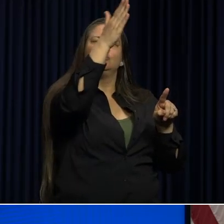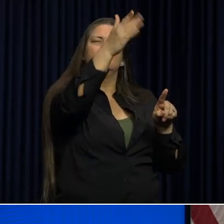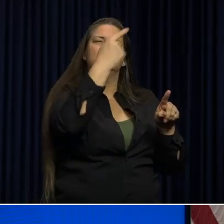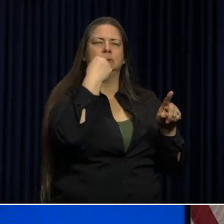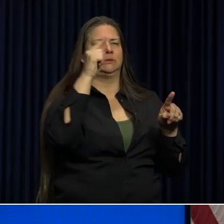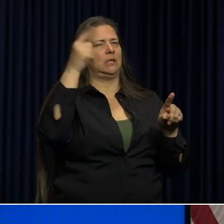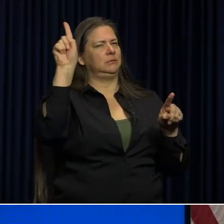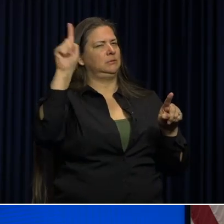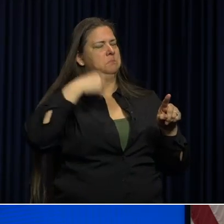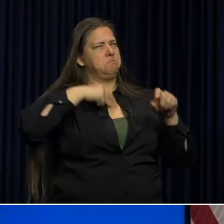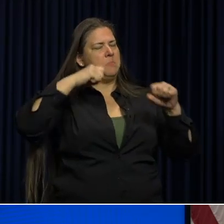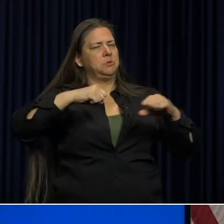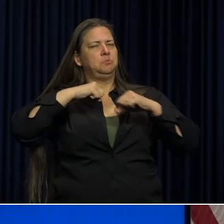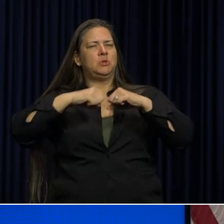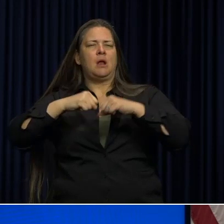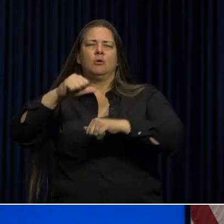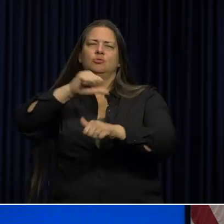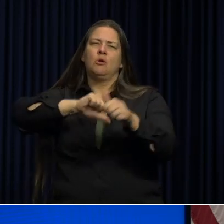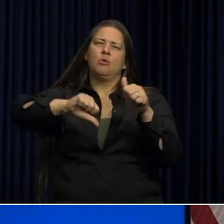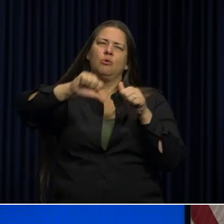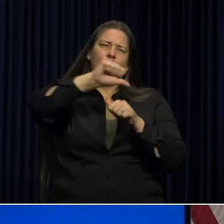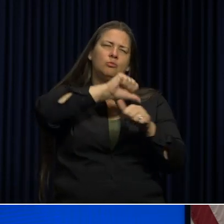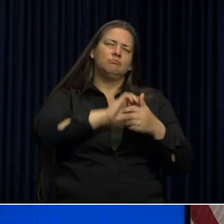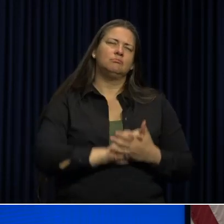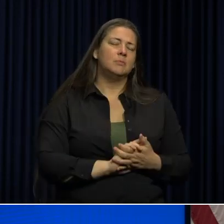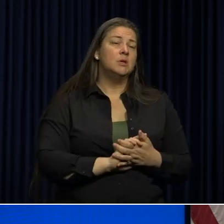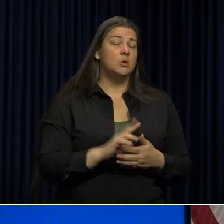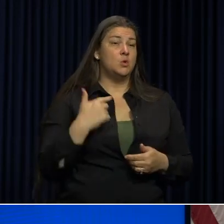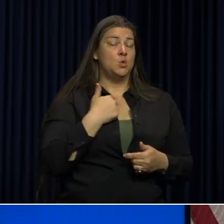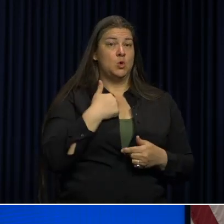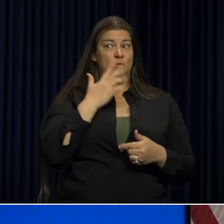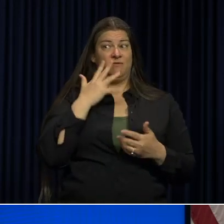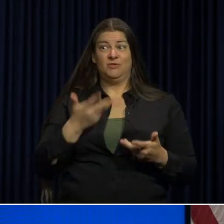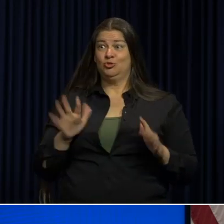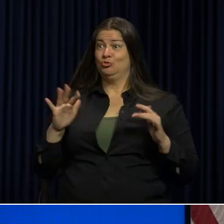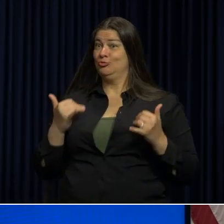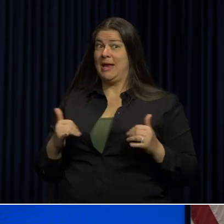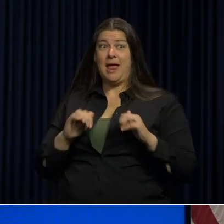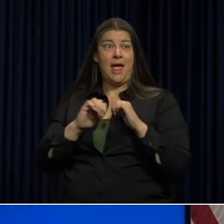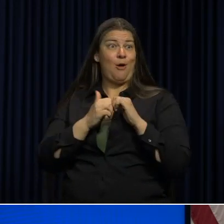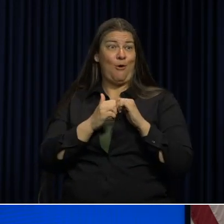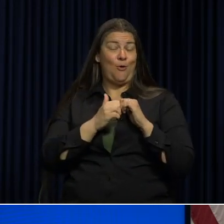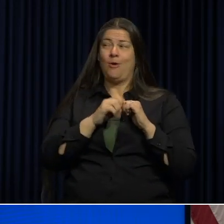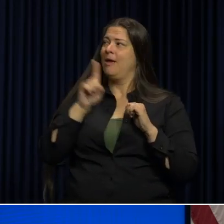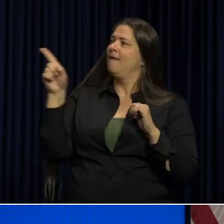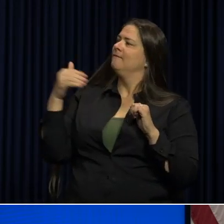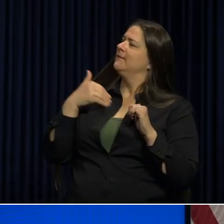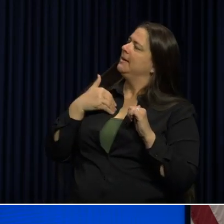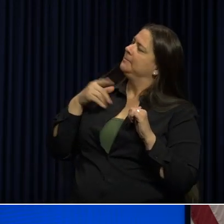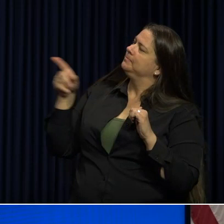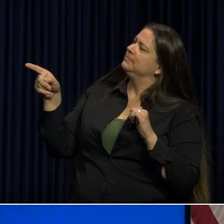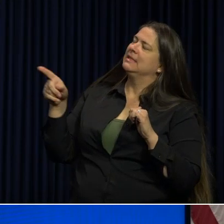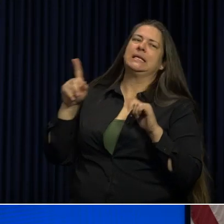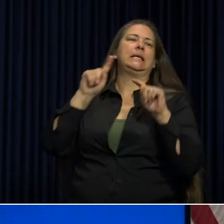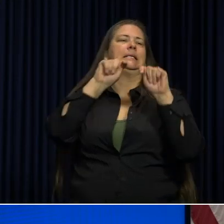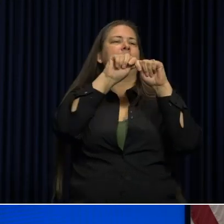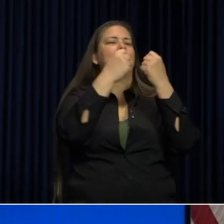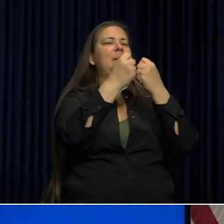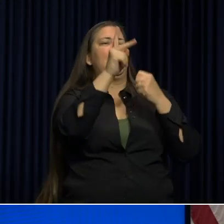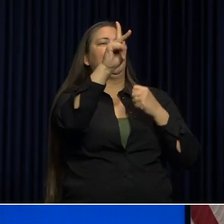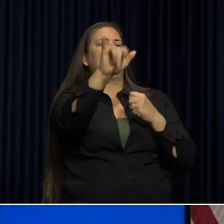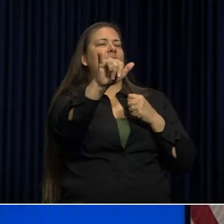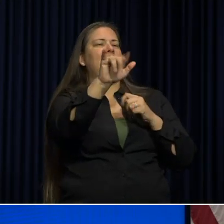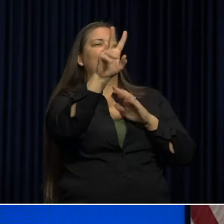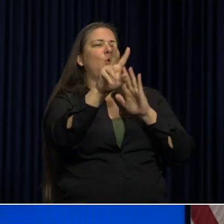each other's lives. And so we're going to end today with a Team Kentucky video